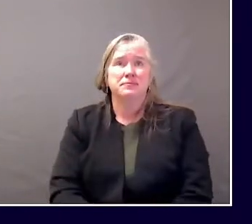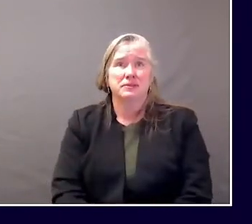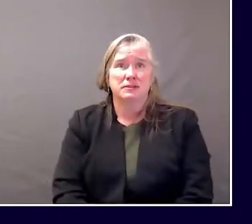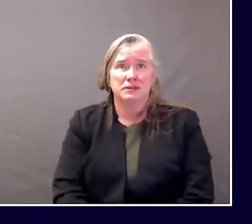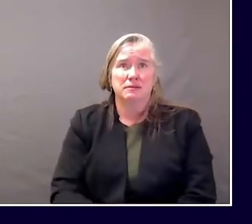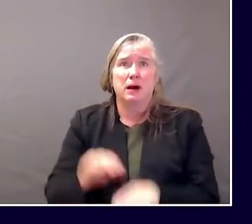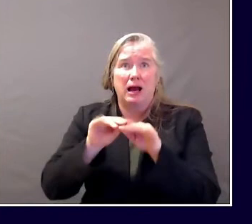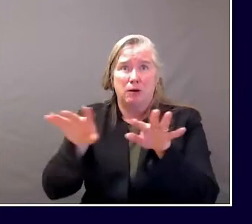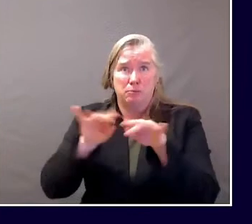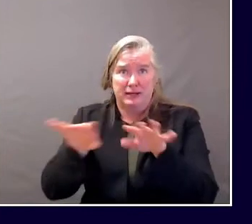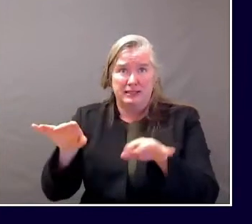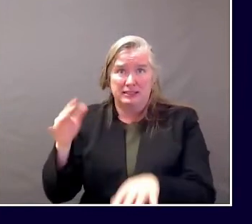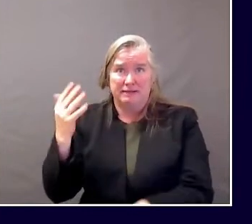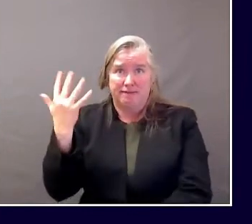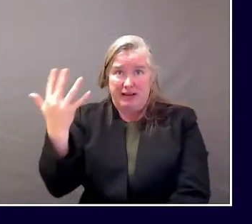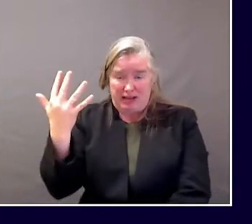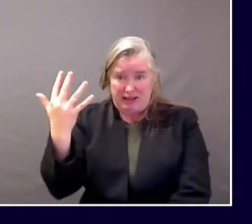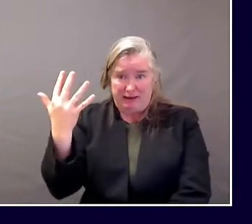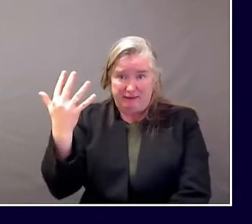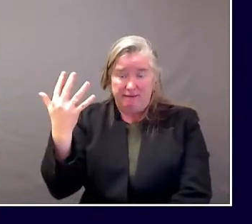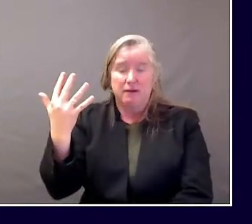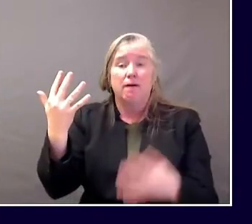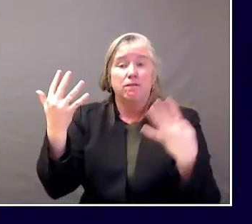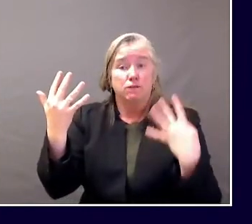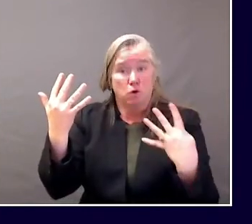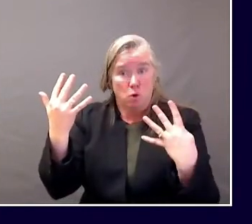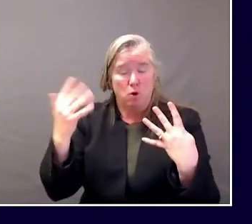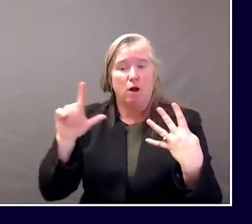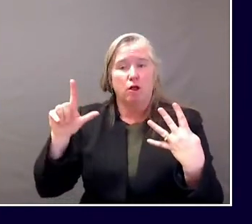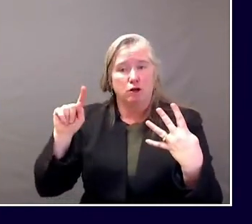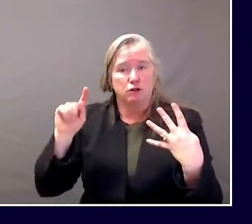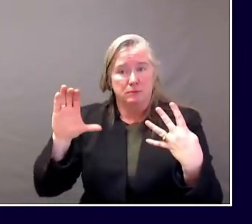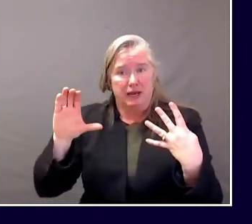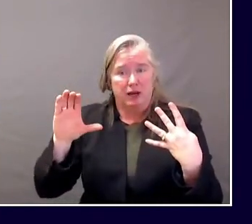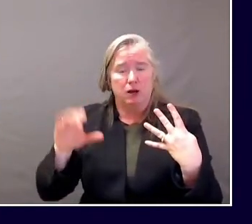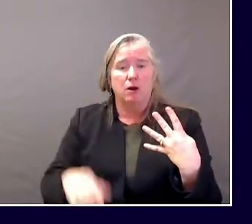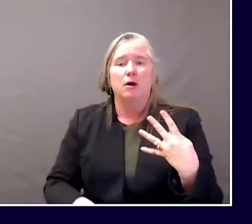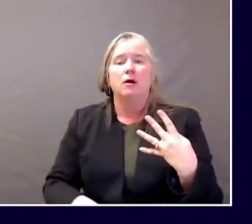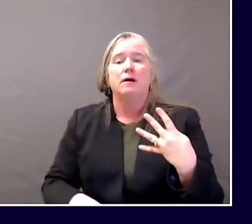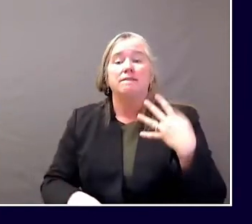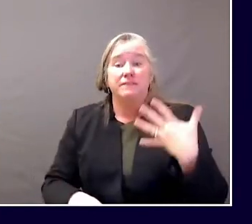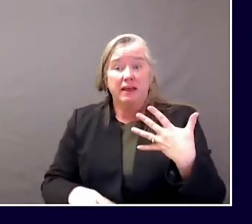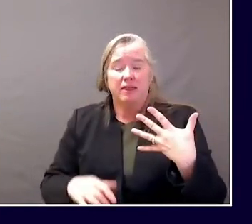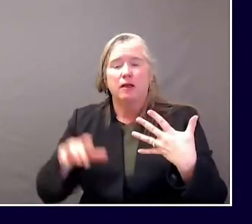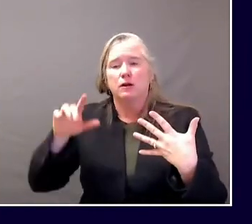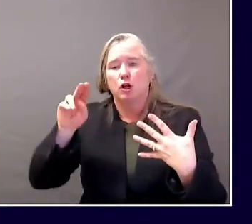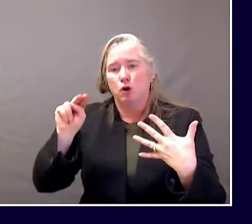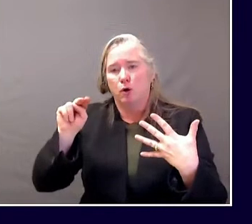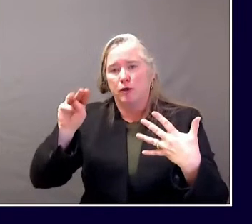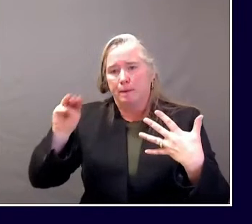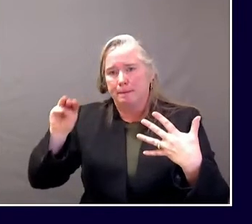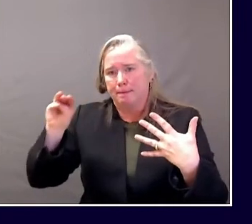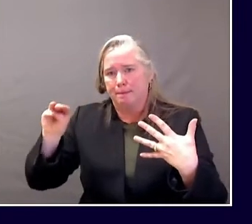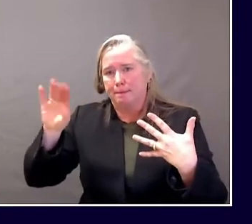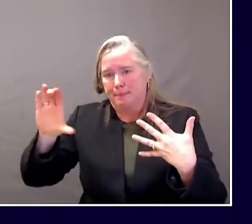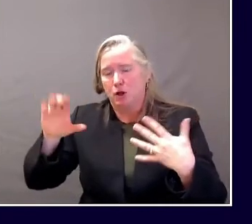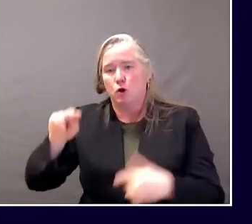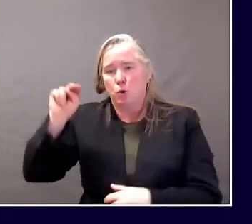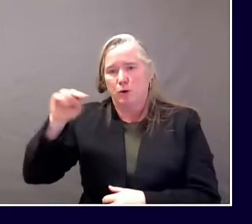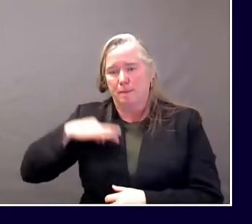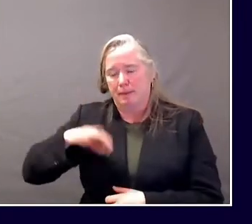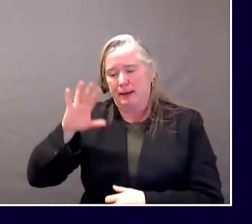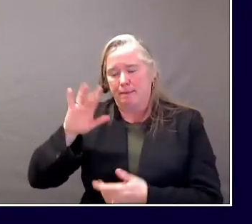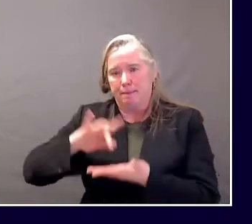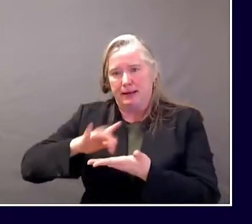4, are at long-term care facilities, and 1 of them is at Northern Maine Medical Center. As you've noted, as I've